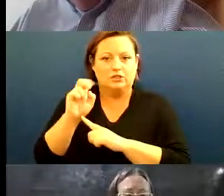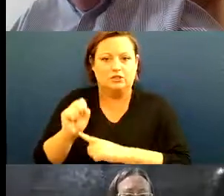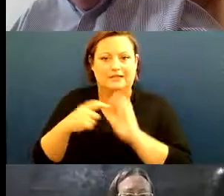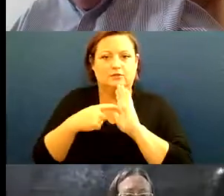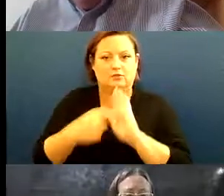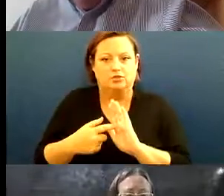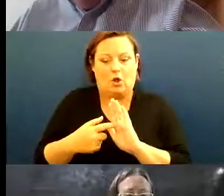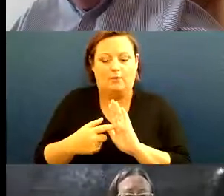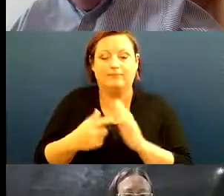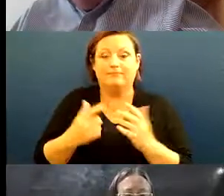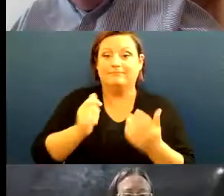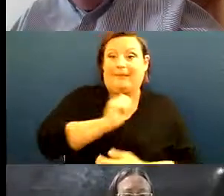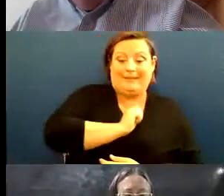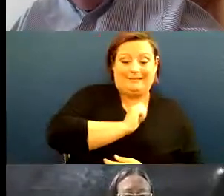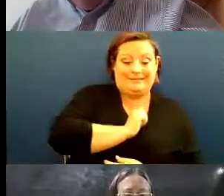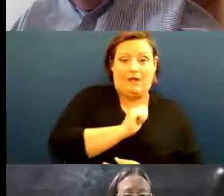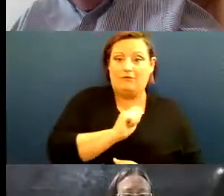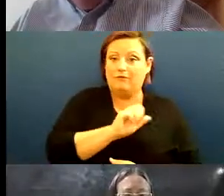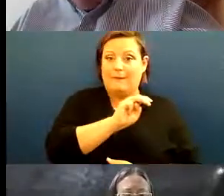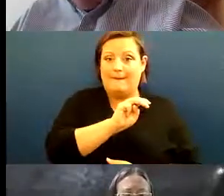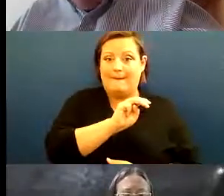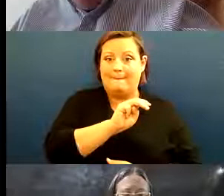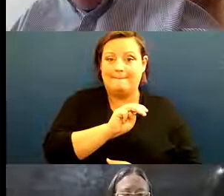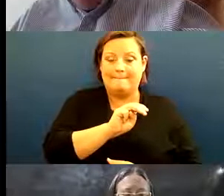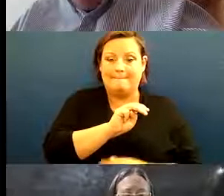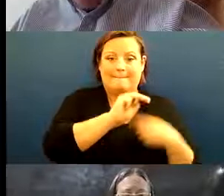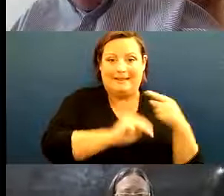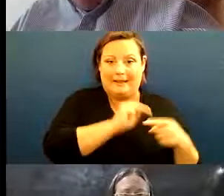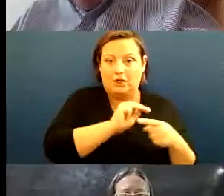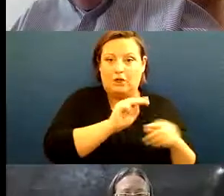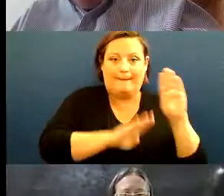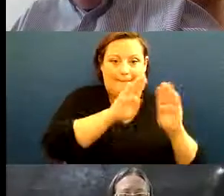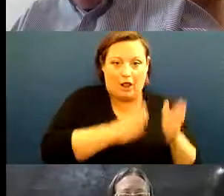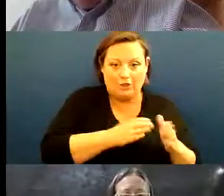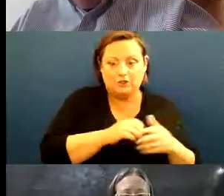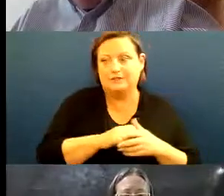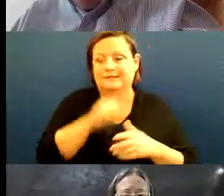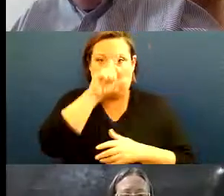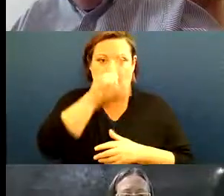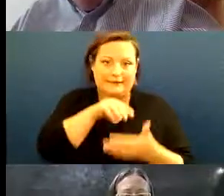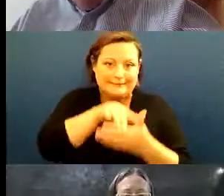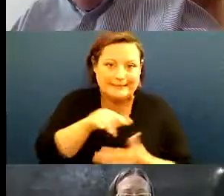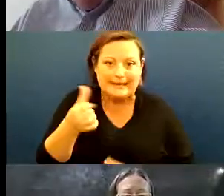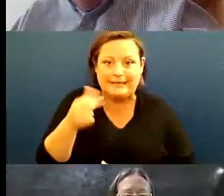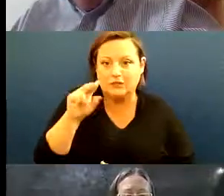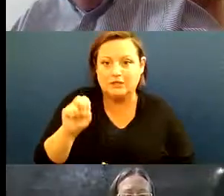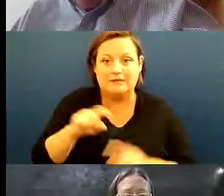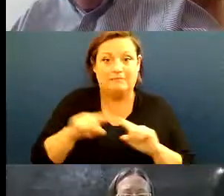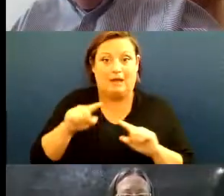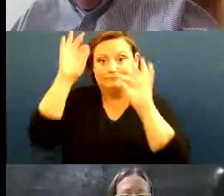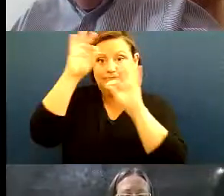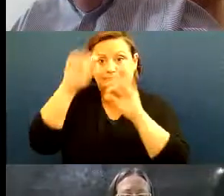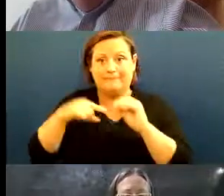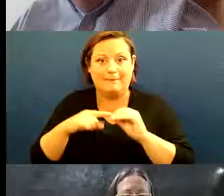molecular biologist. I was a gene jock, as we called ourselves. I knew nothing about the skin, but it